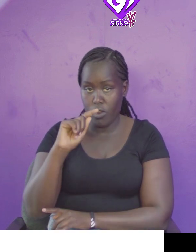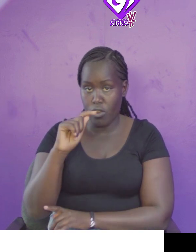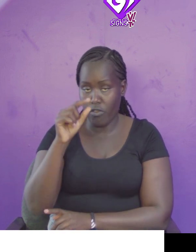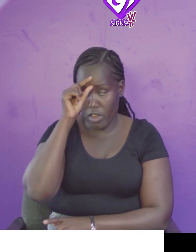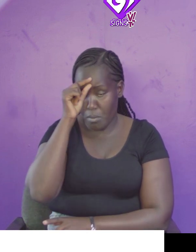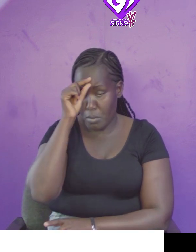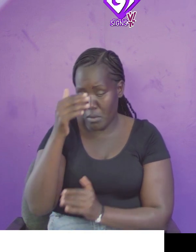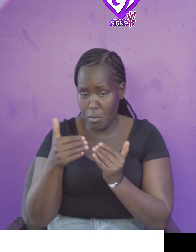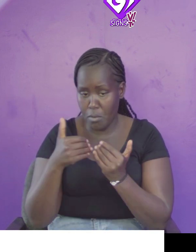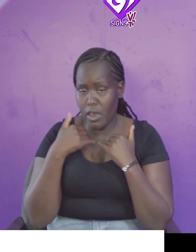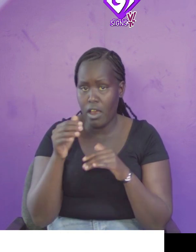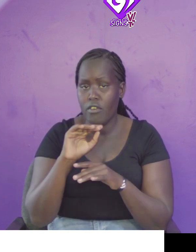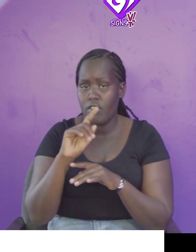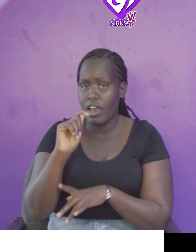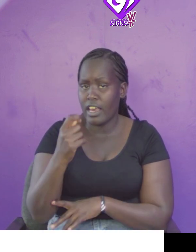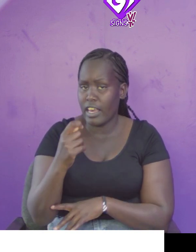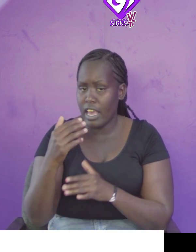what?